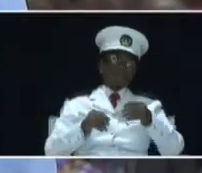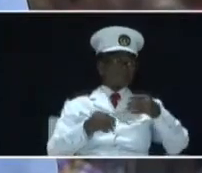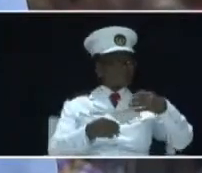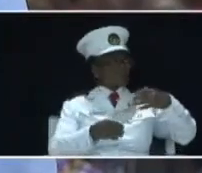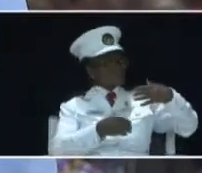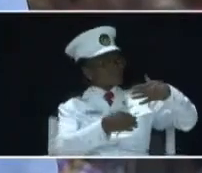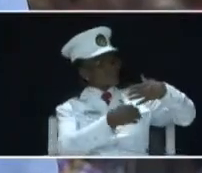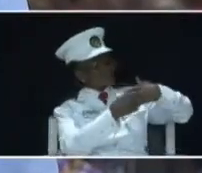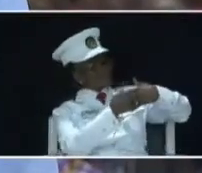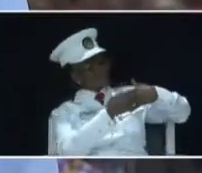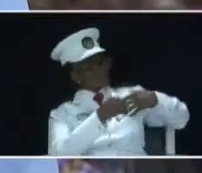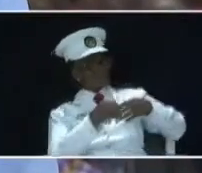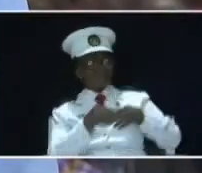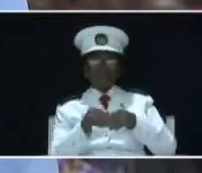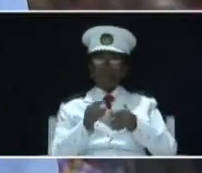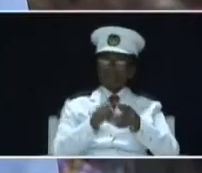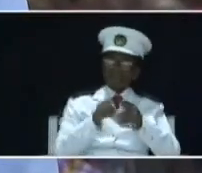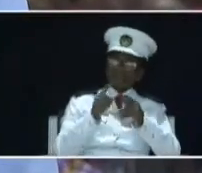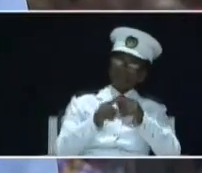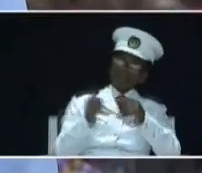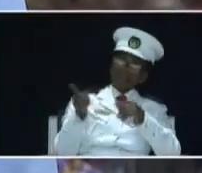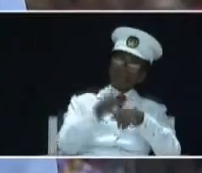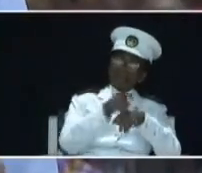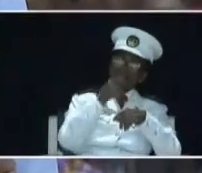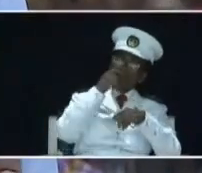And then you must be